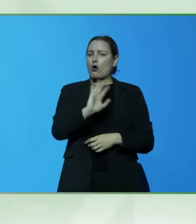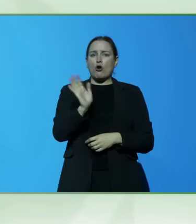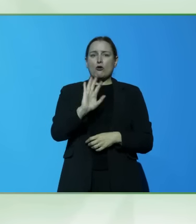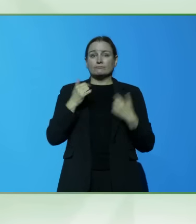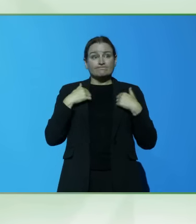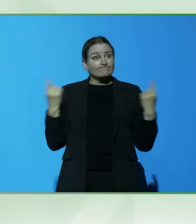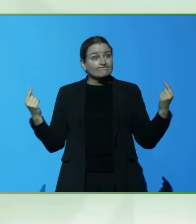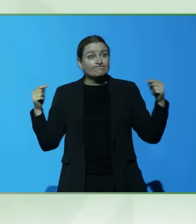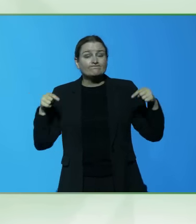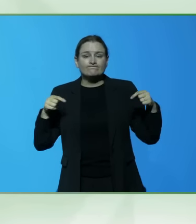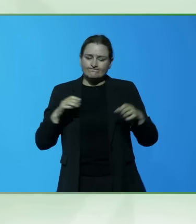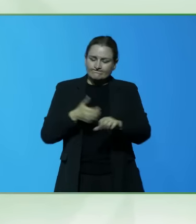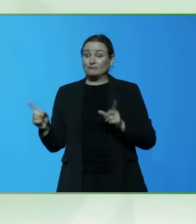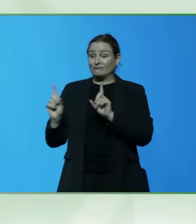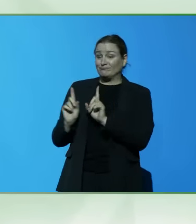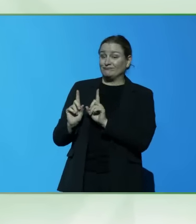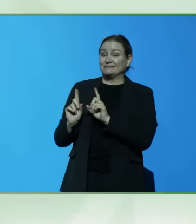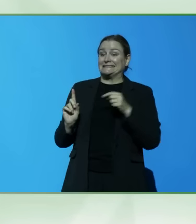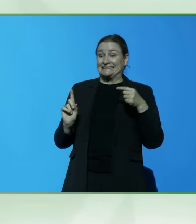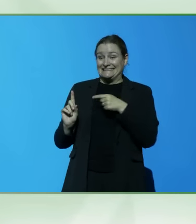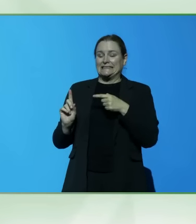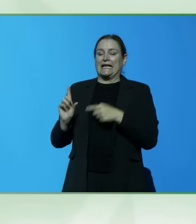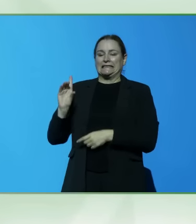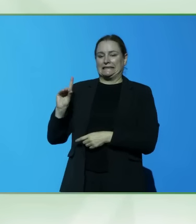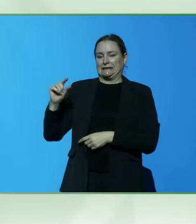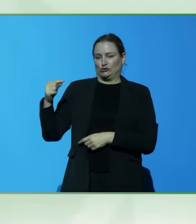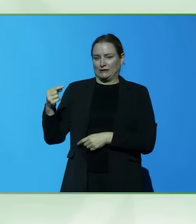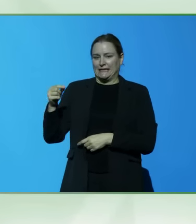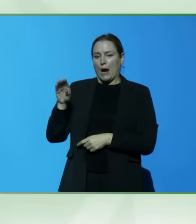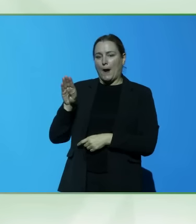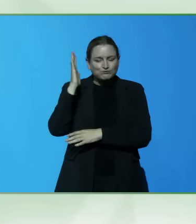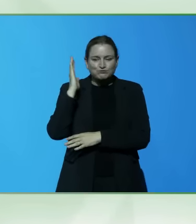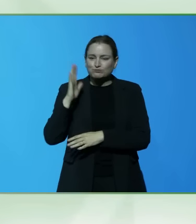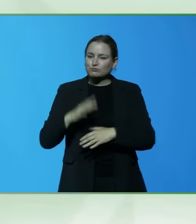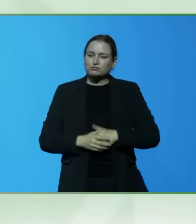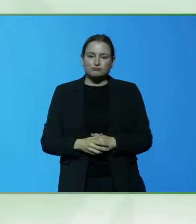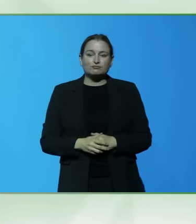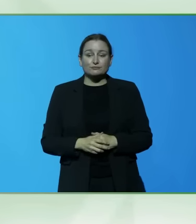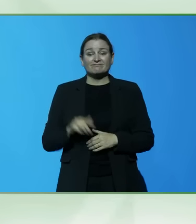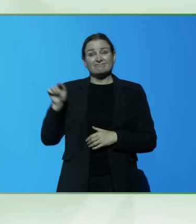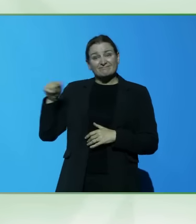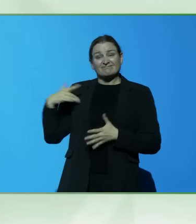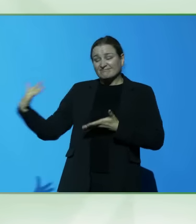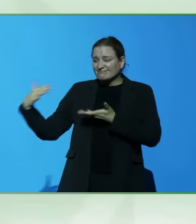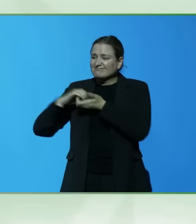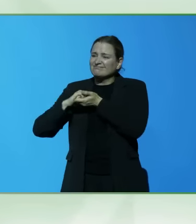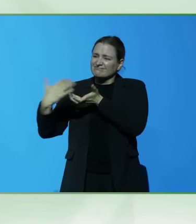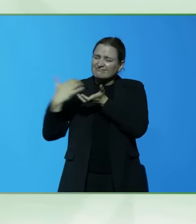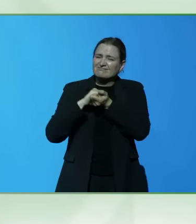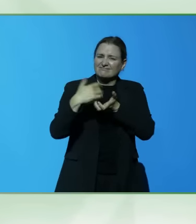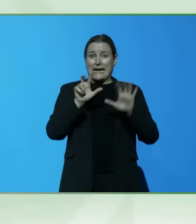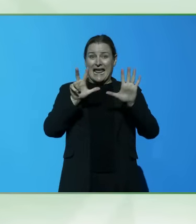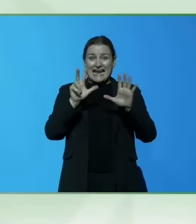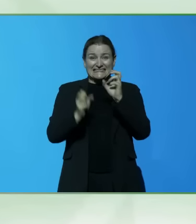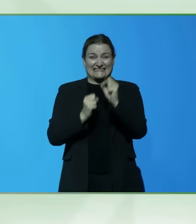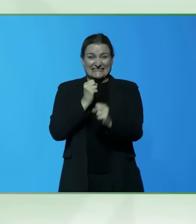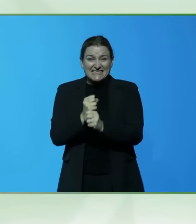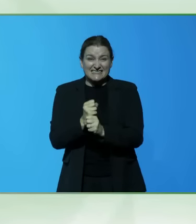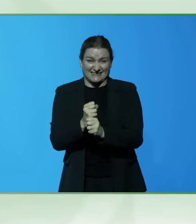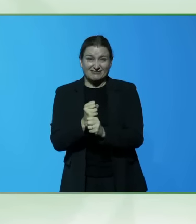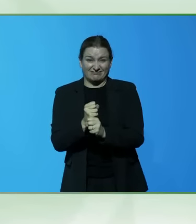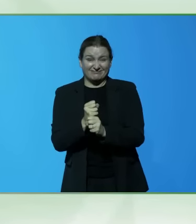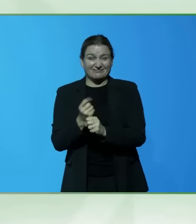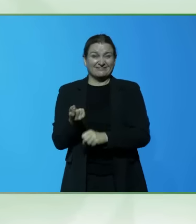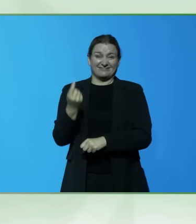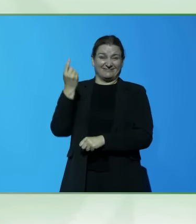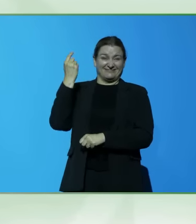barriers. Ladies and gentlemen, warm welcome words. 18 years ago,